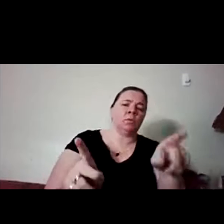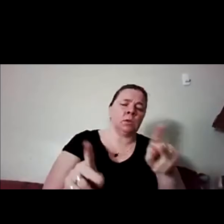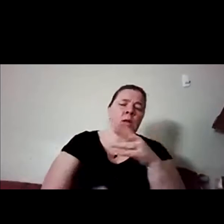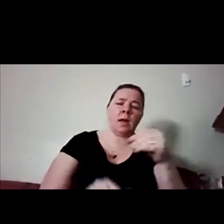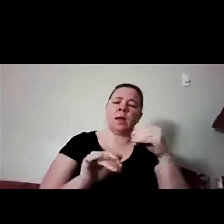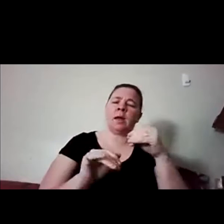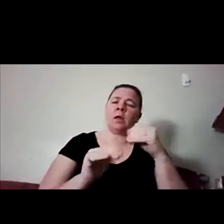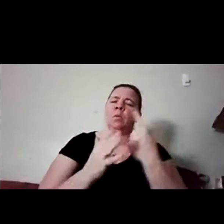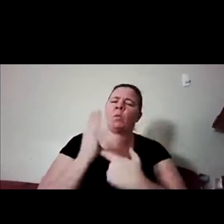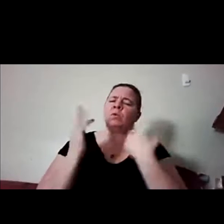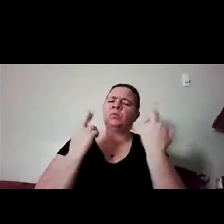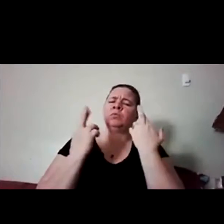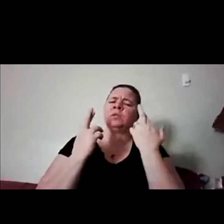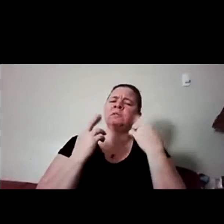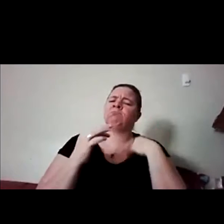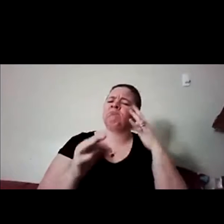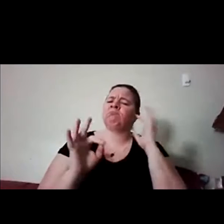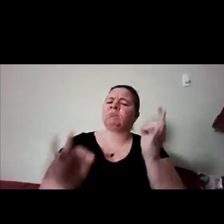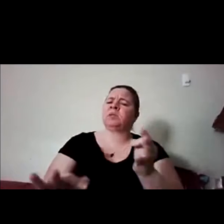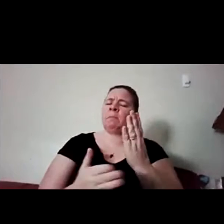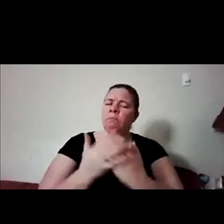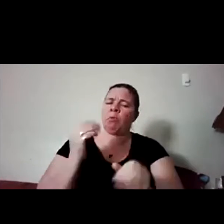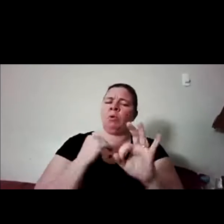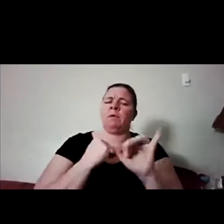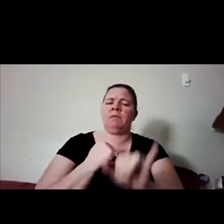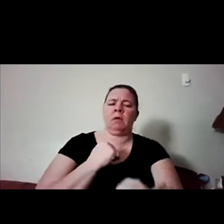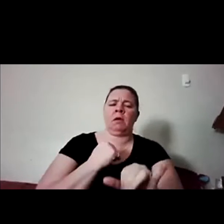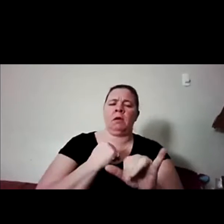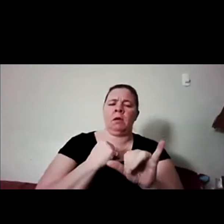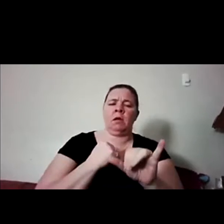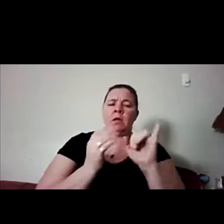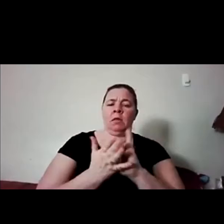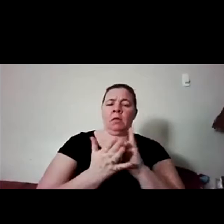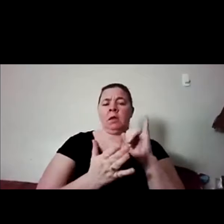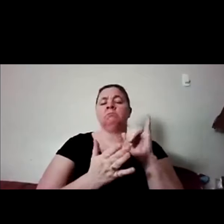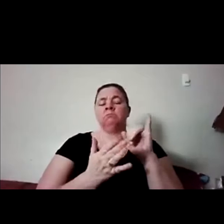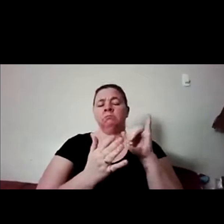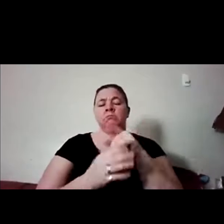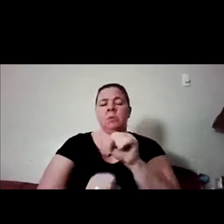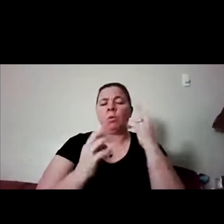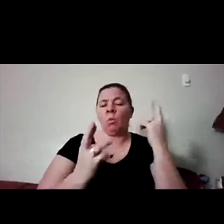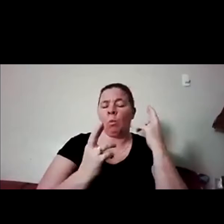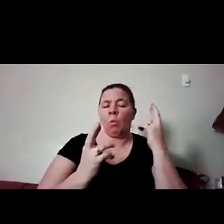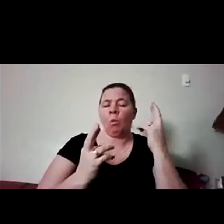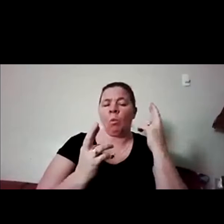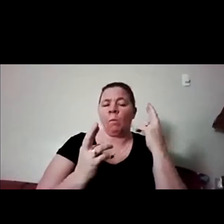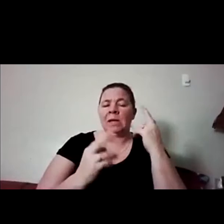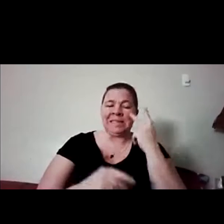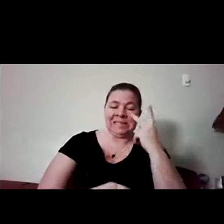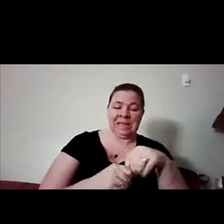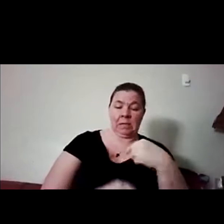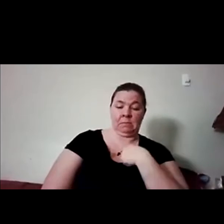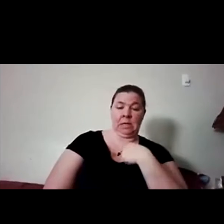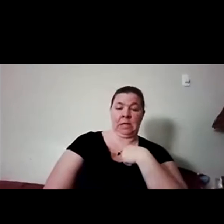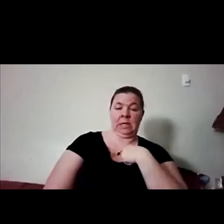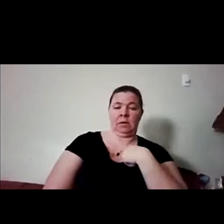what are the reasons I decided to be part of it. That way, hopefully you can see in me